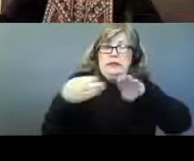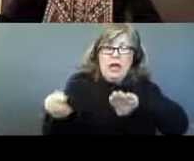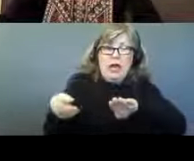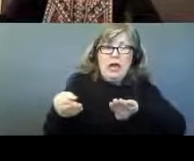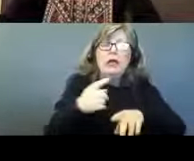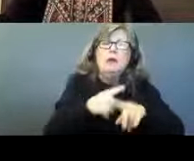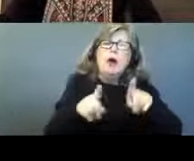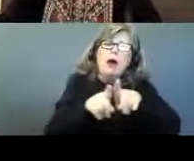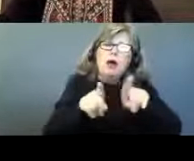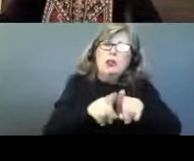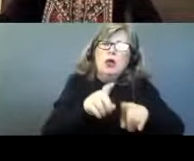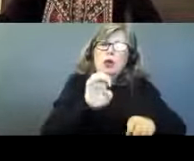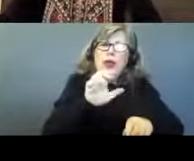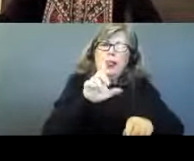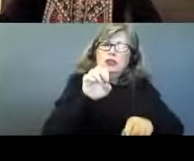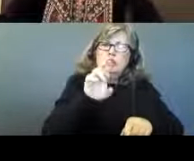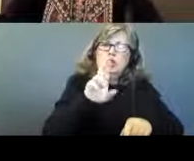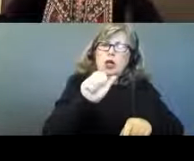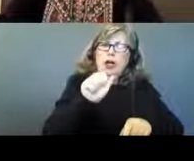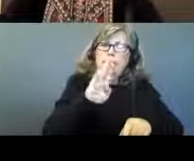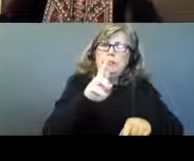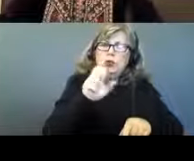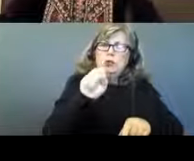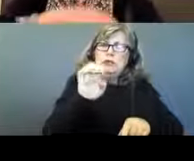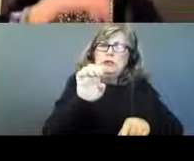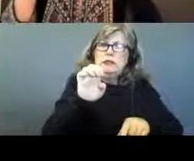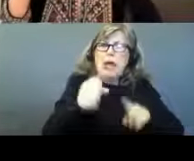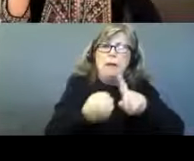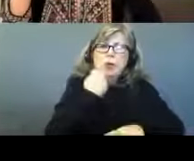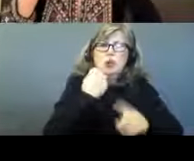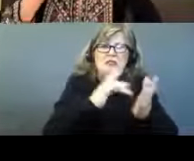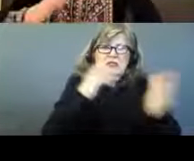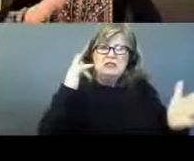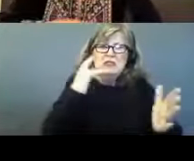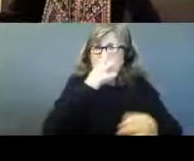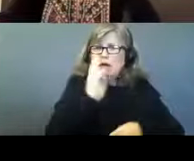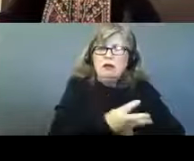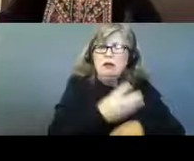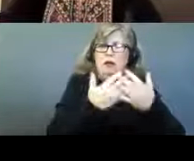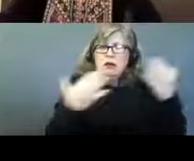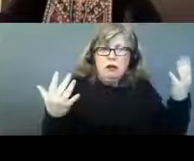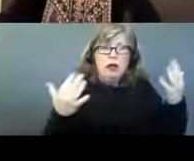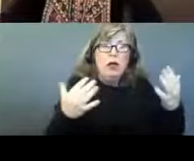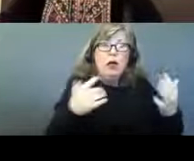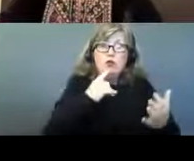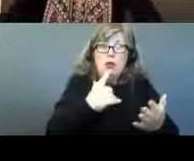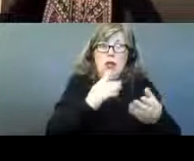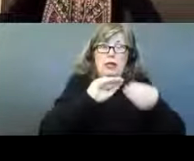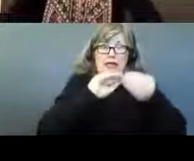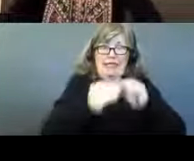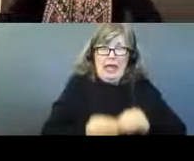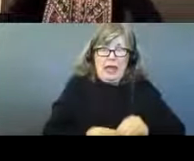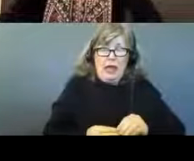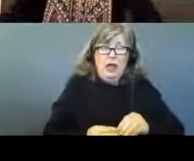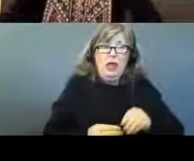elder abuse. While there is no hard data on the documented examples of elder abuse at this point, although some of you in the field may